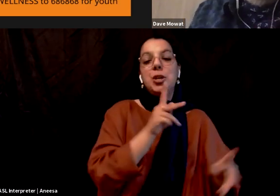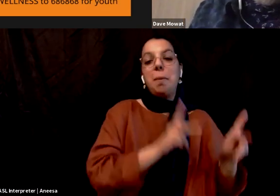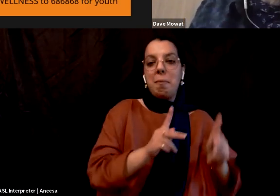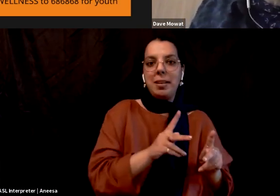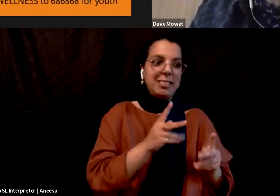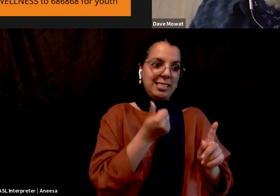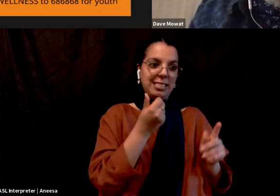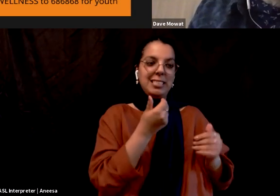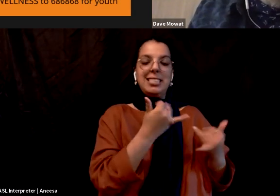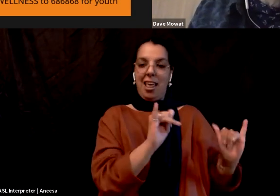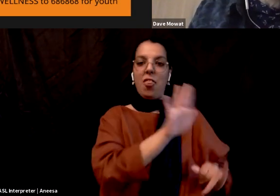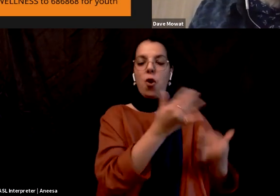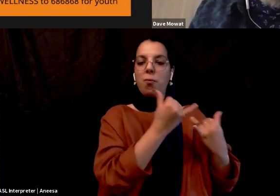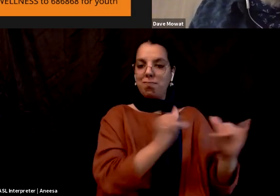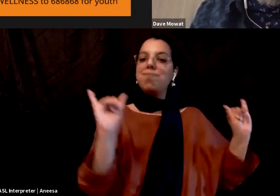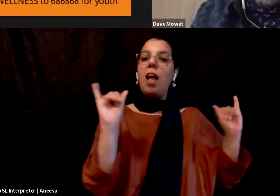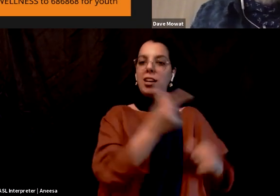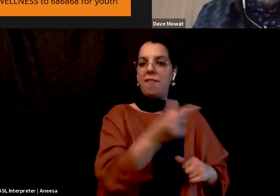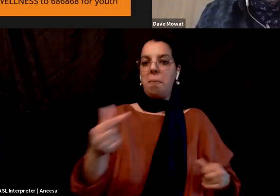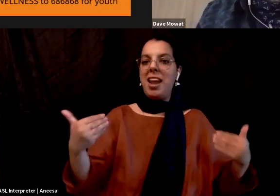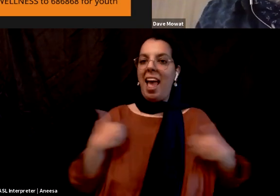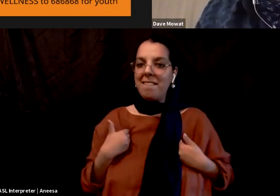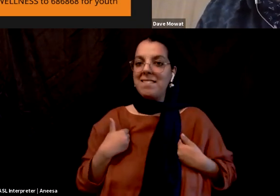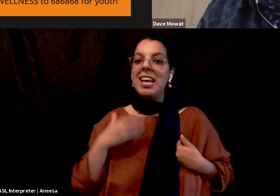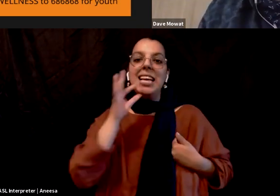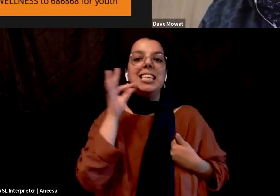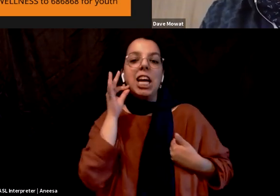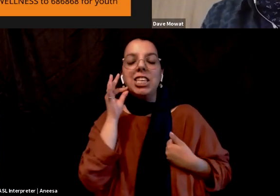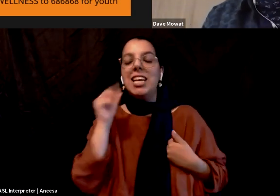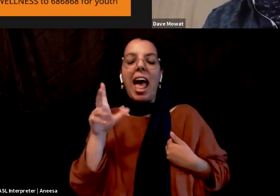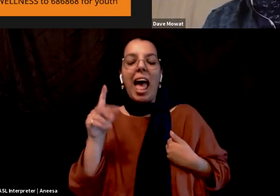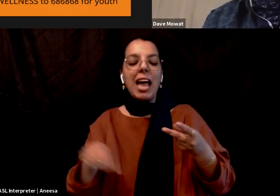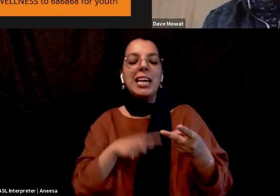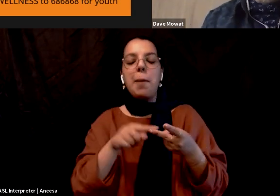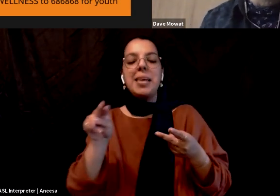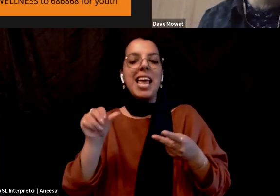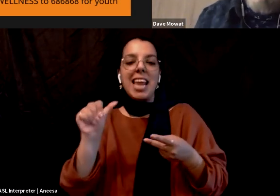is no Section 9124 of the BNA Act. It's all